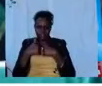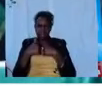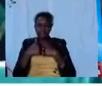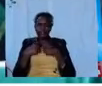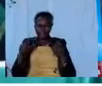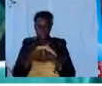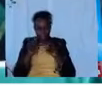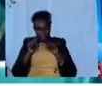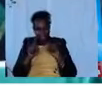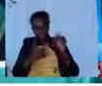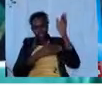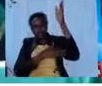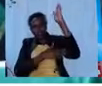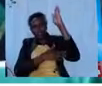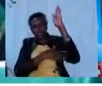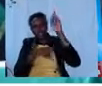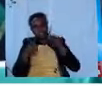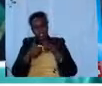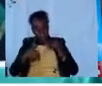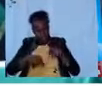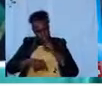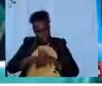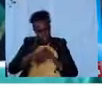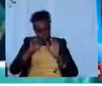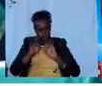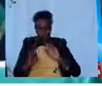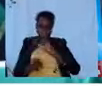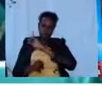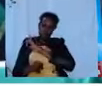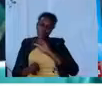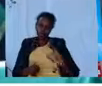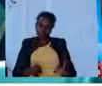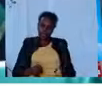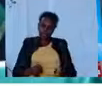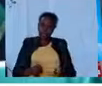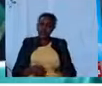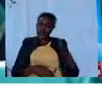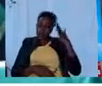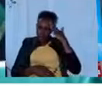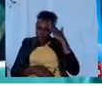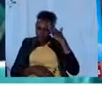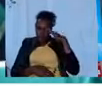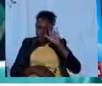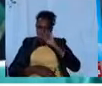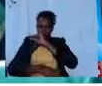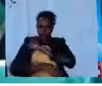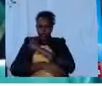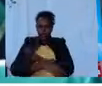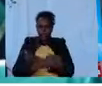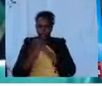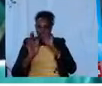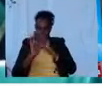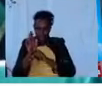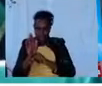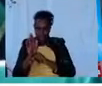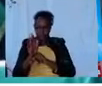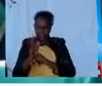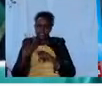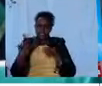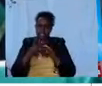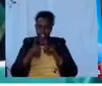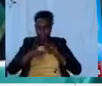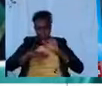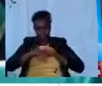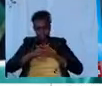to be God. And even at this time, Jehovah God, we acknowledge of your greatness, we acknowledge of